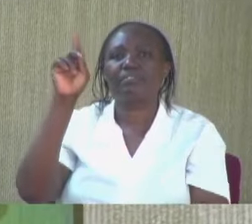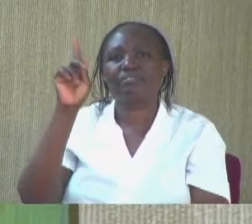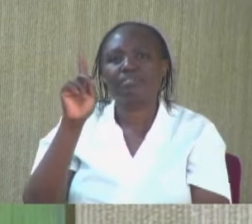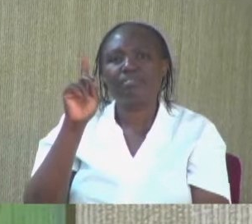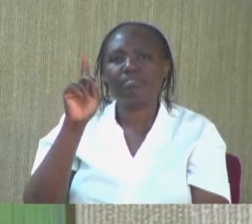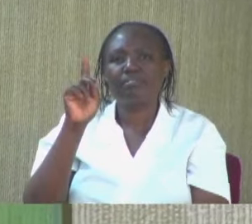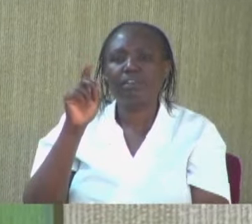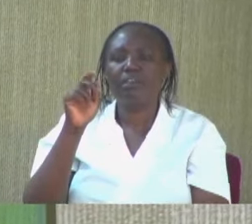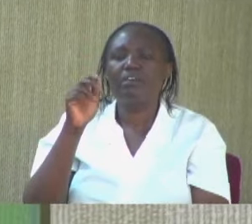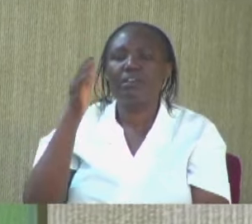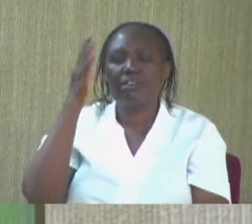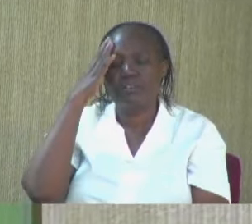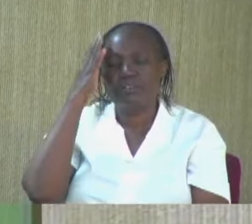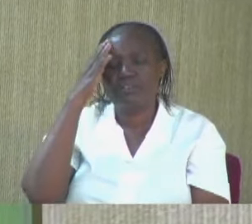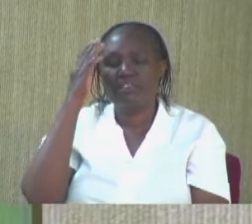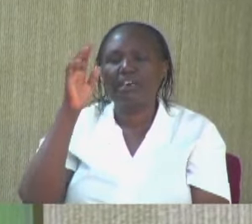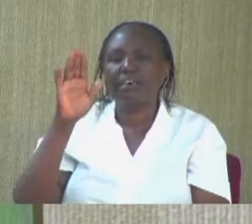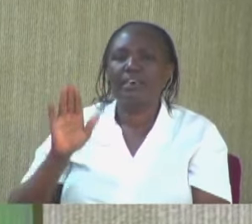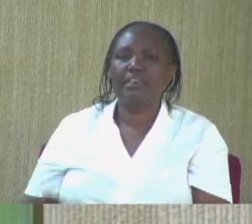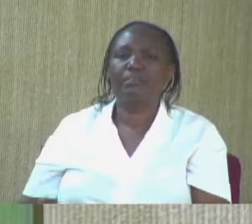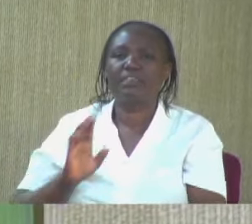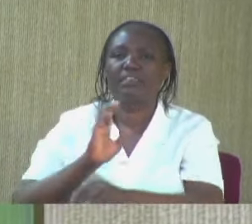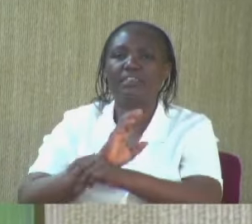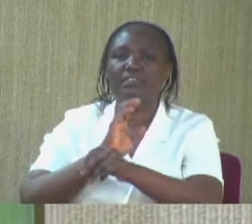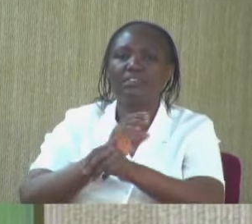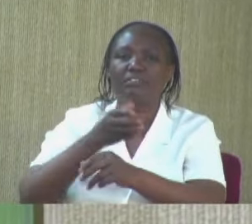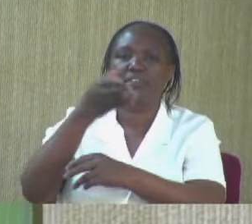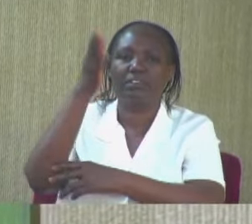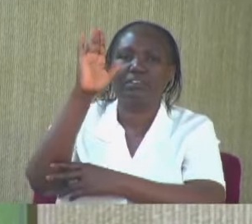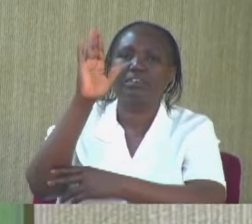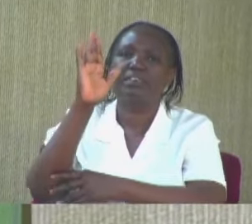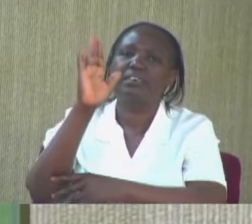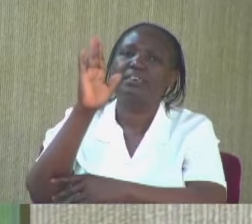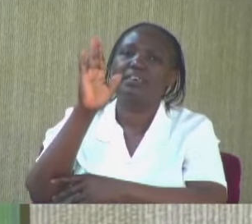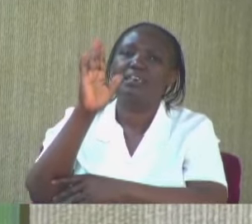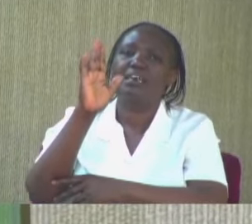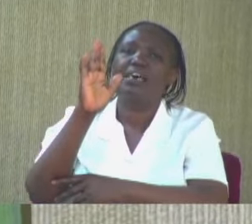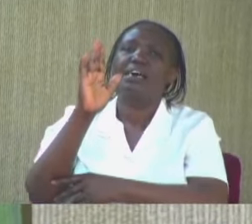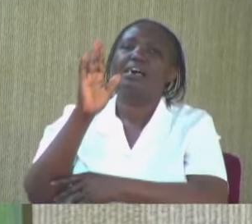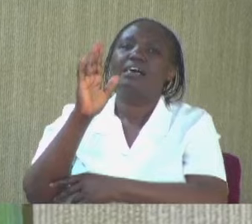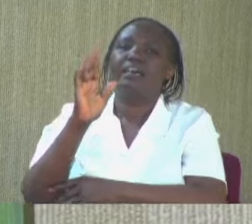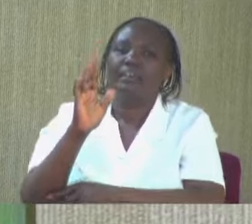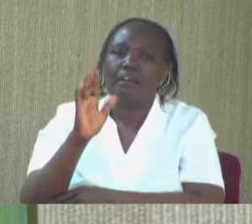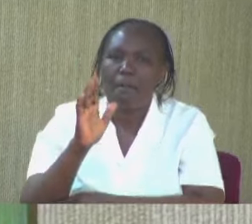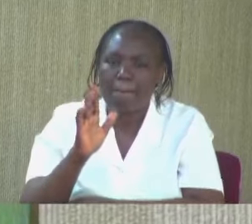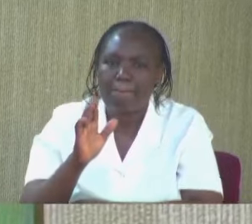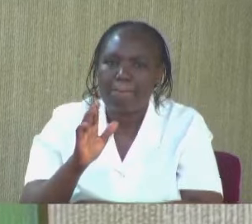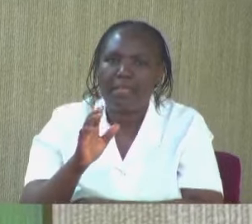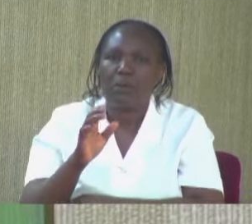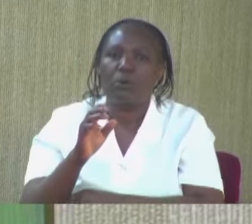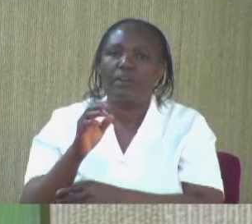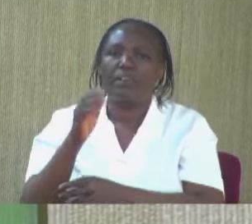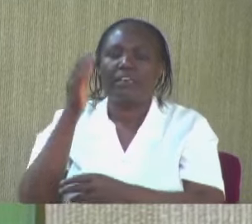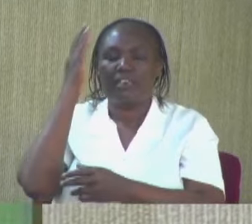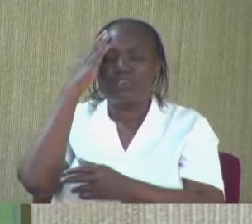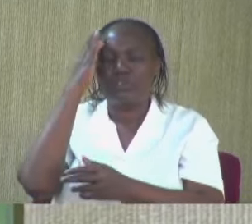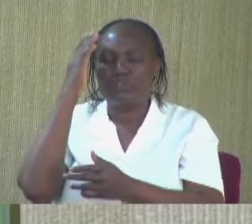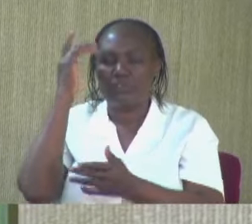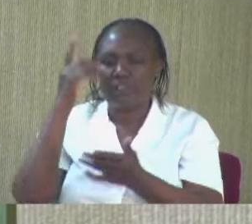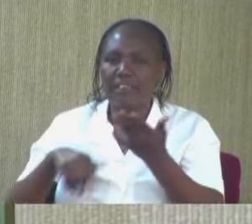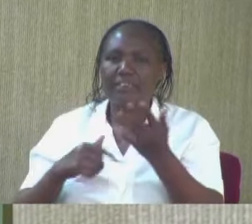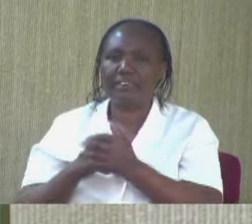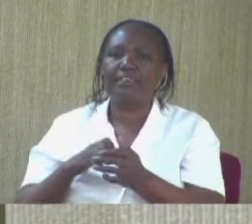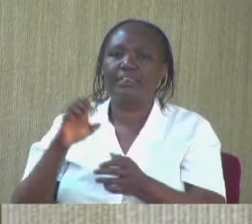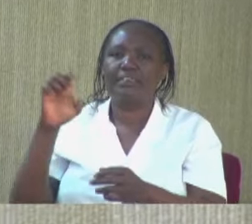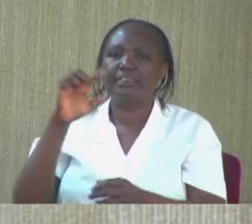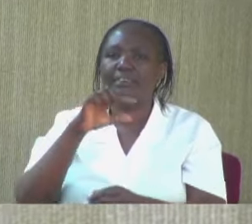identified the remnant church of God and came to the conclusion that actually Ellen White was God's prophet and this church being the remnant